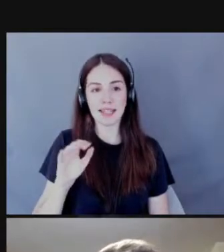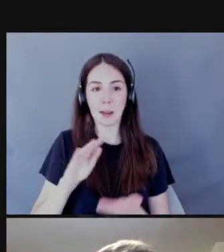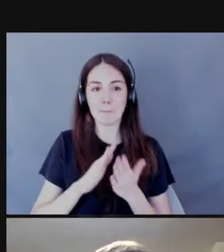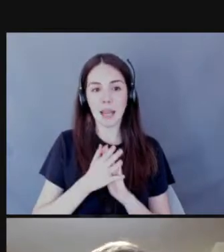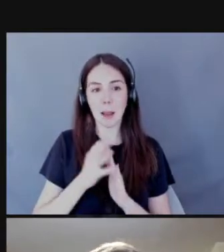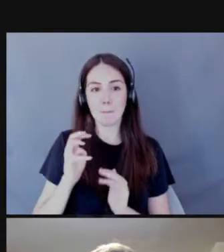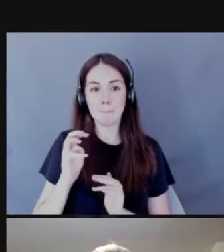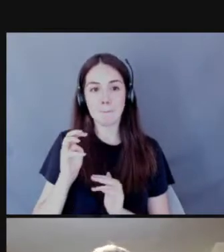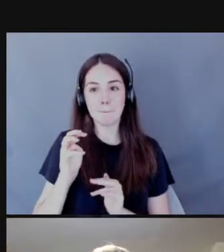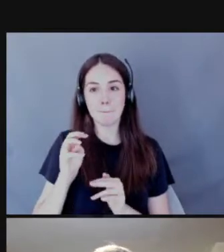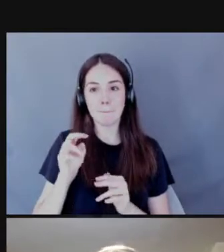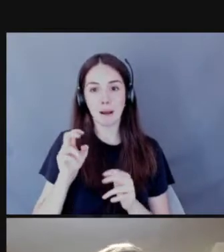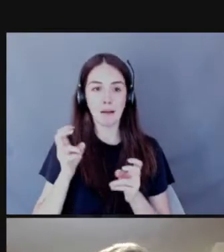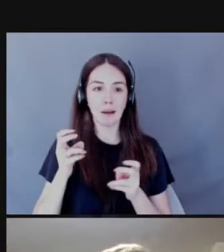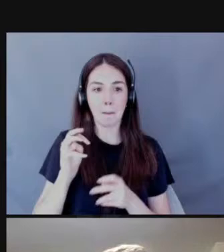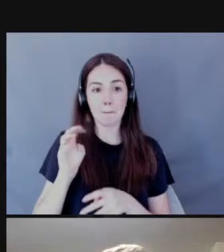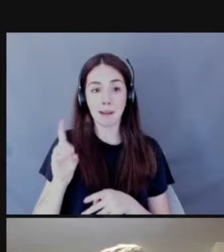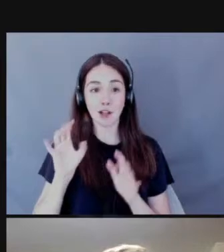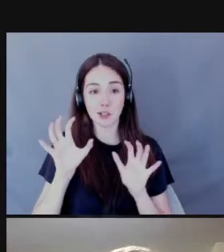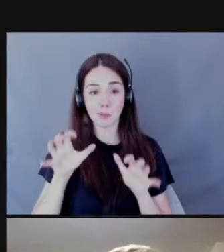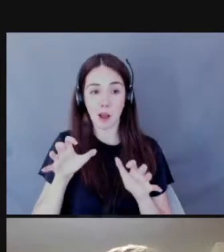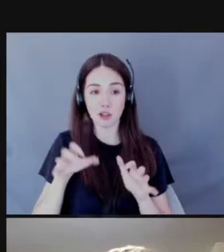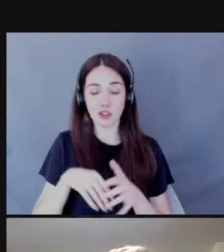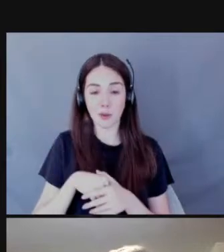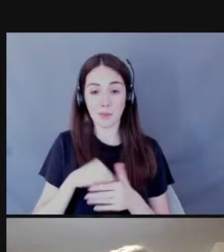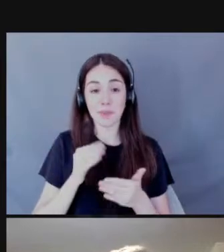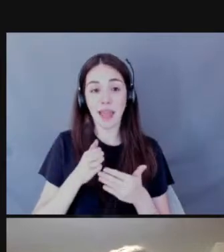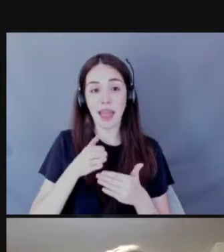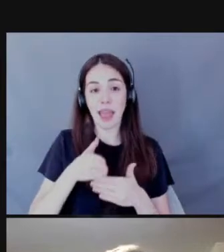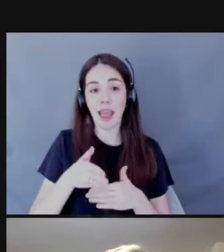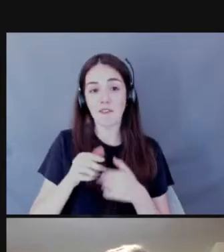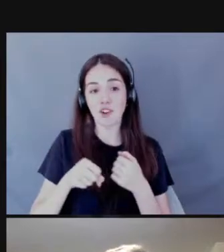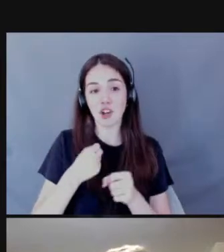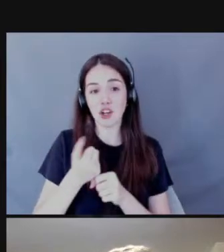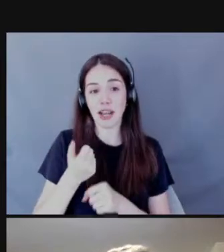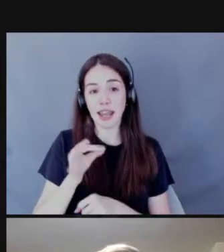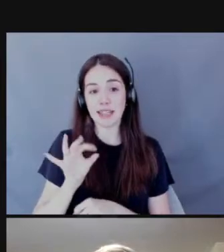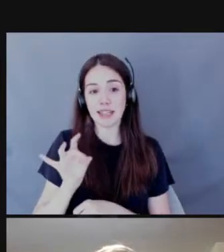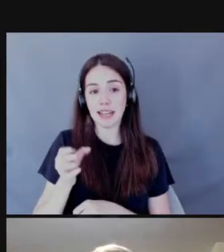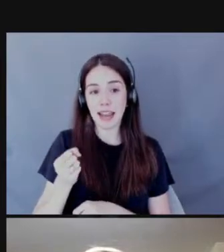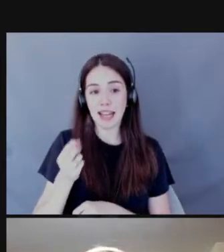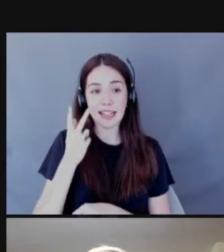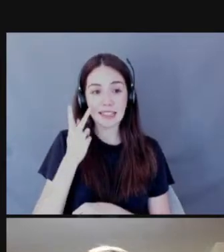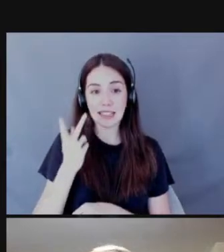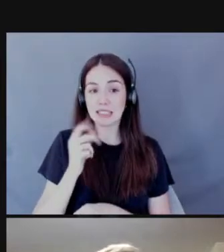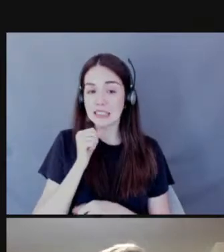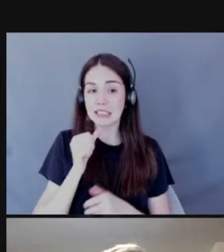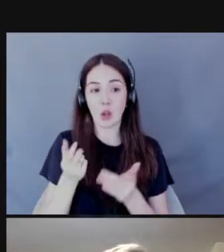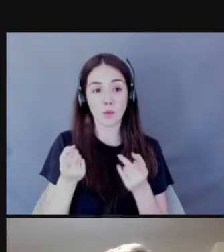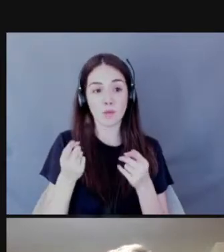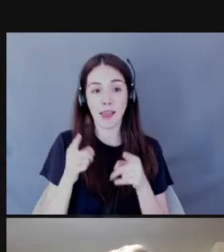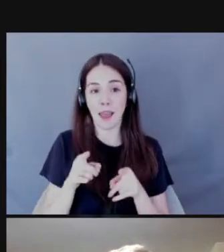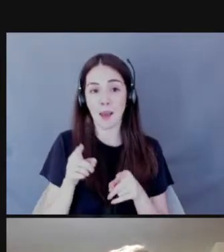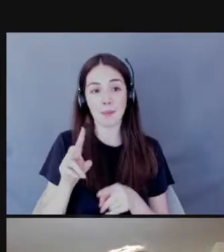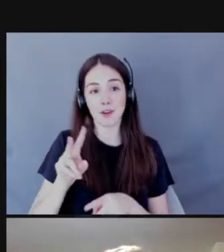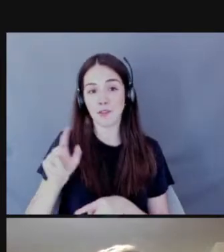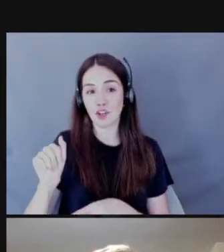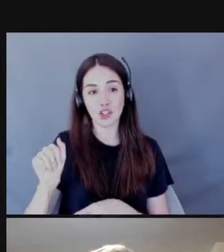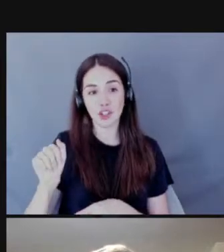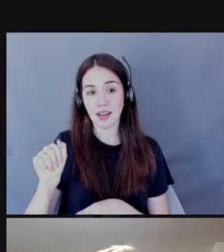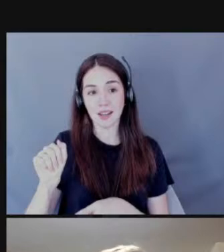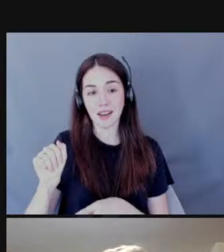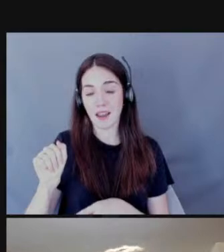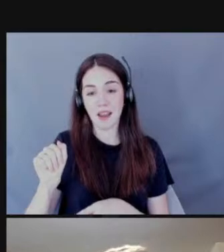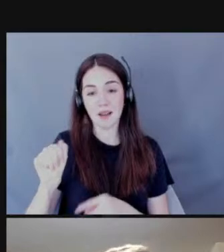Maryland's monster, really. After 1980, sightings really don't occur down in Virginia anymore. And